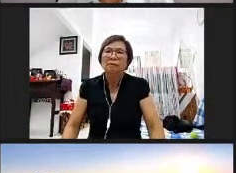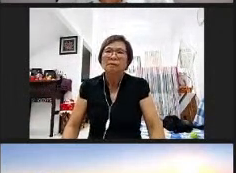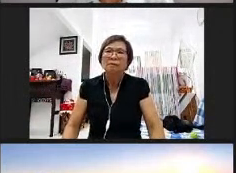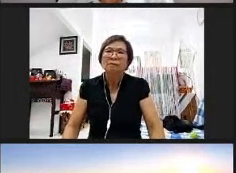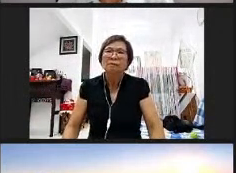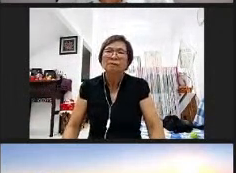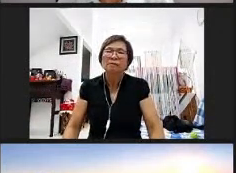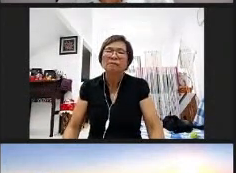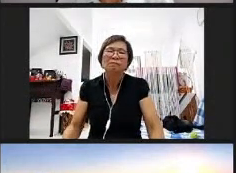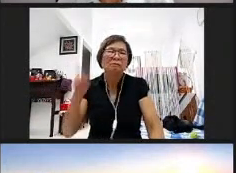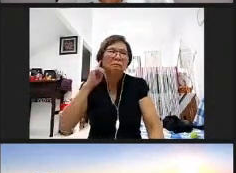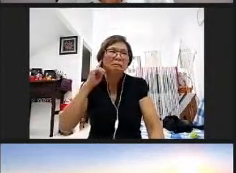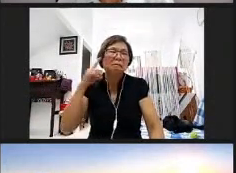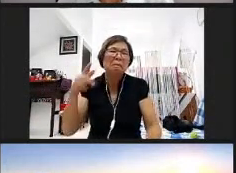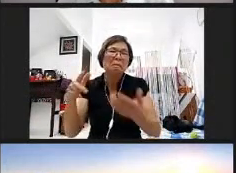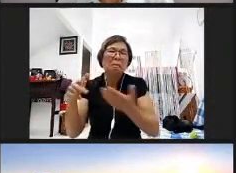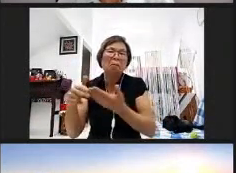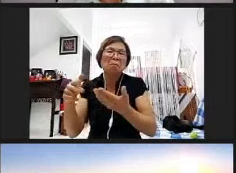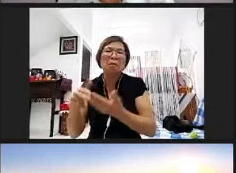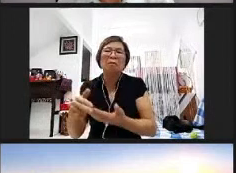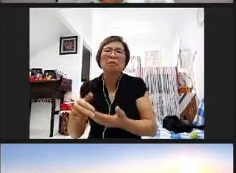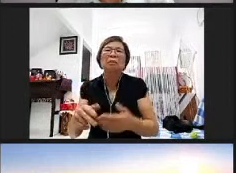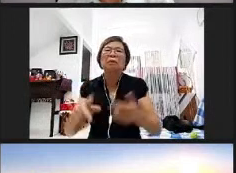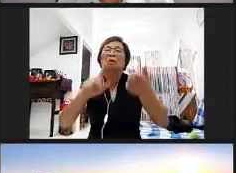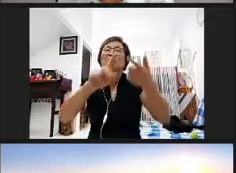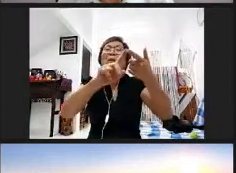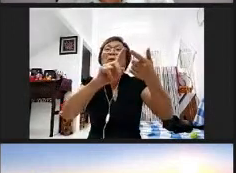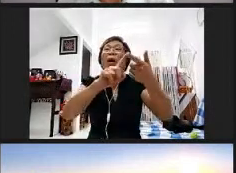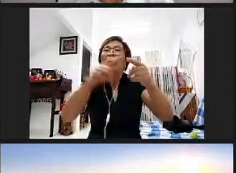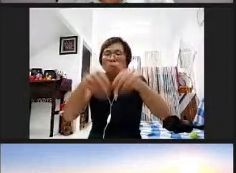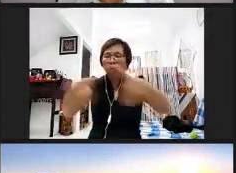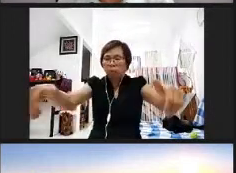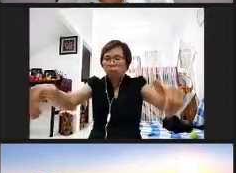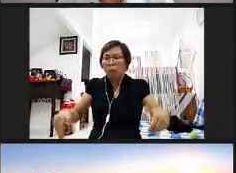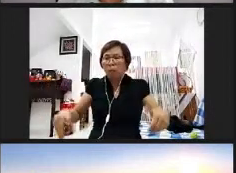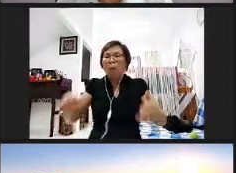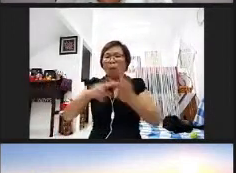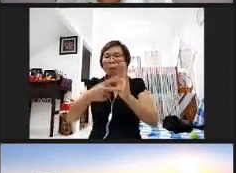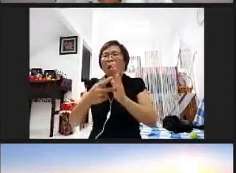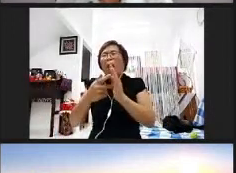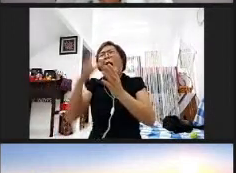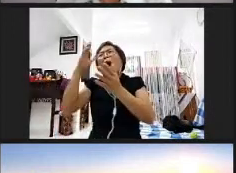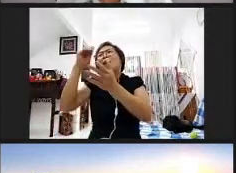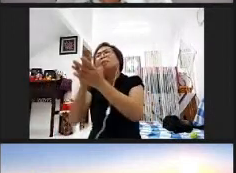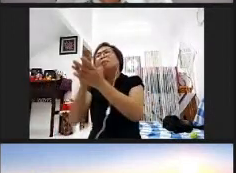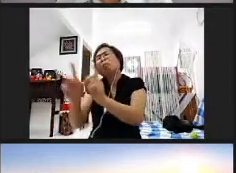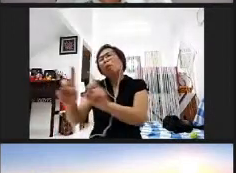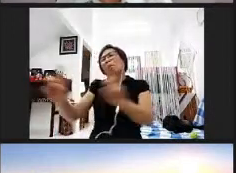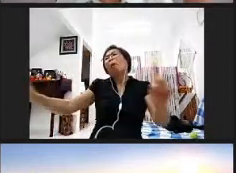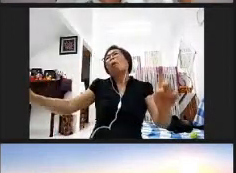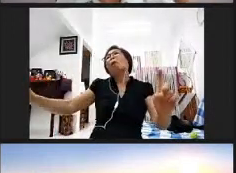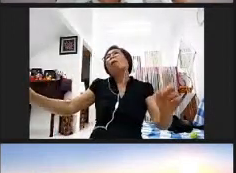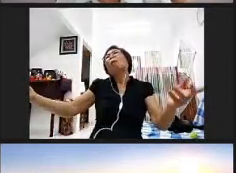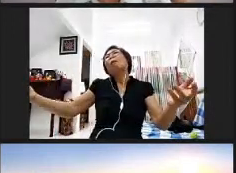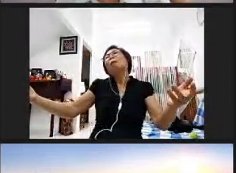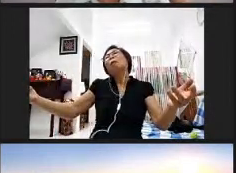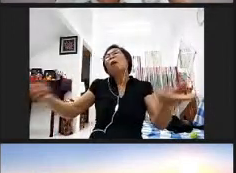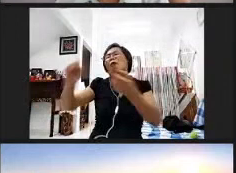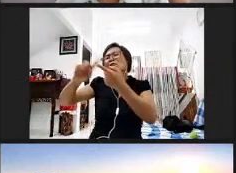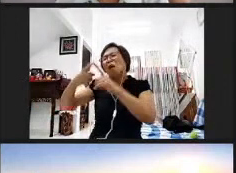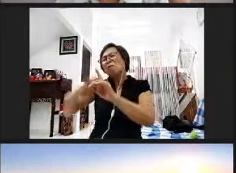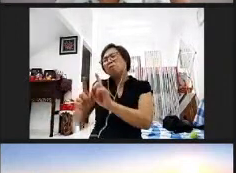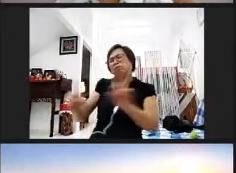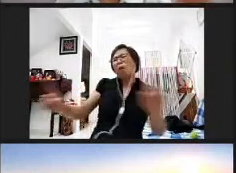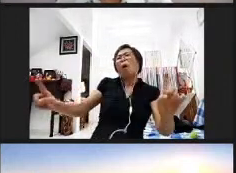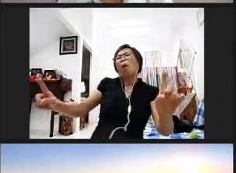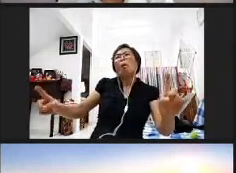to the second one, the impact of isolations and separation from loved ones and friends, the